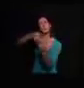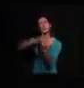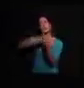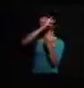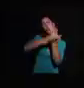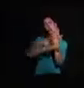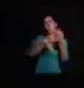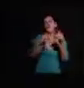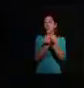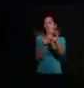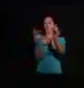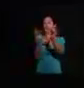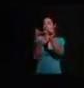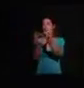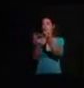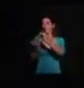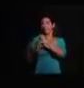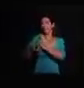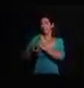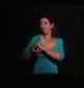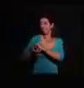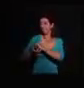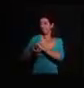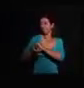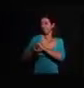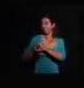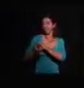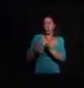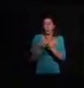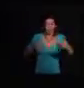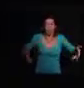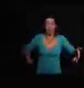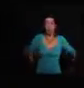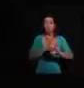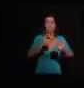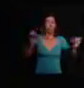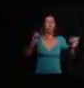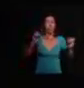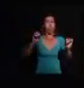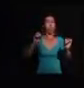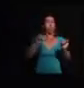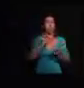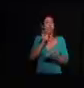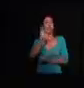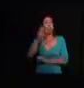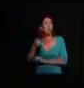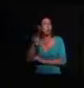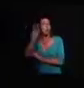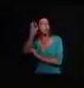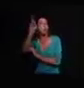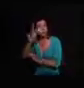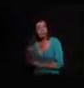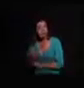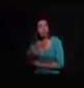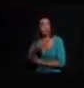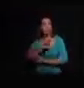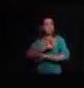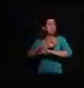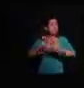to many, many people who would not have had the opportunity to learn with support, to